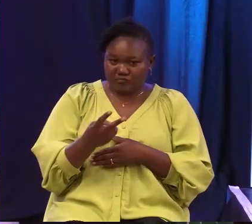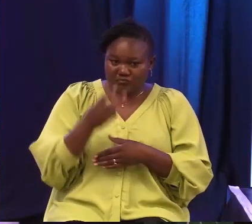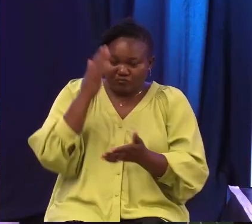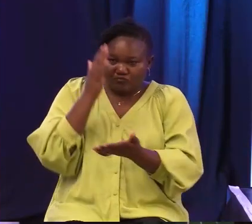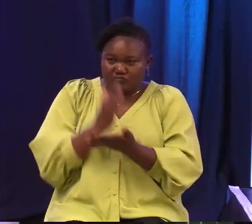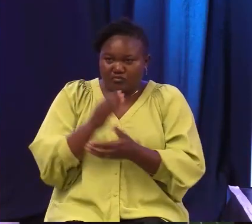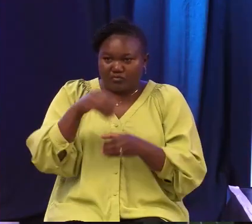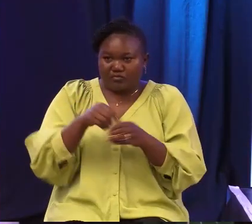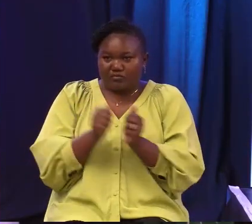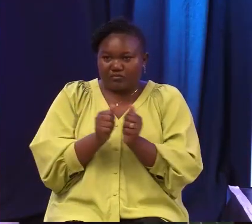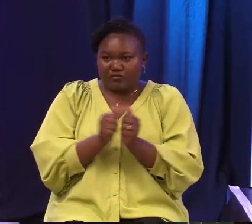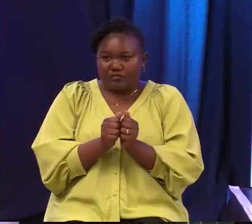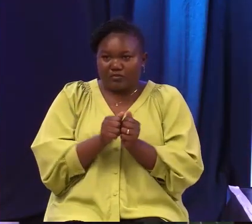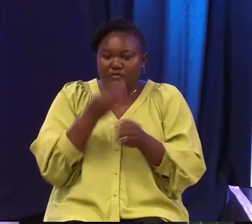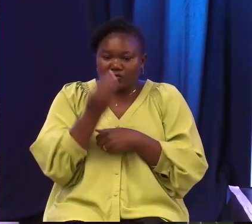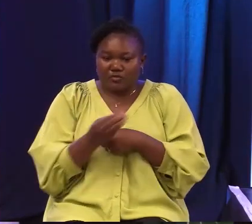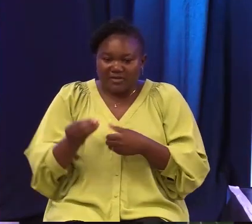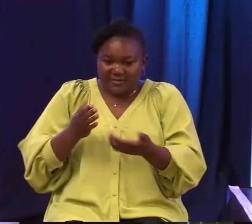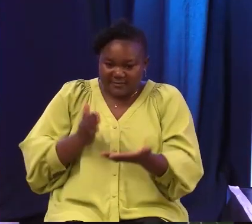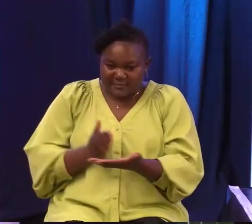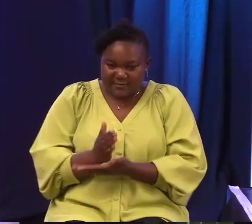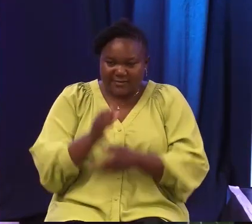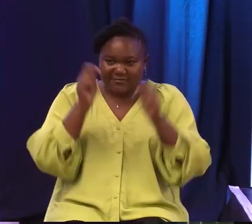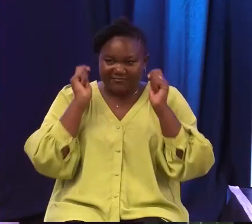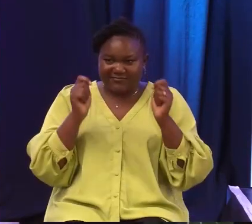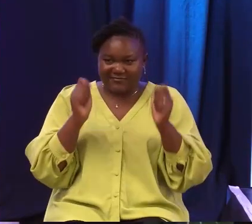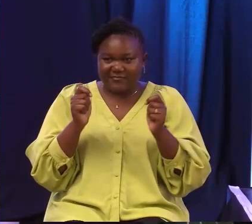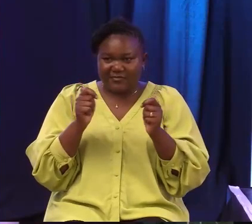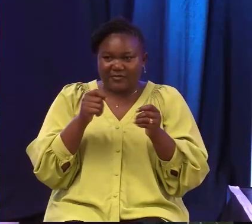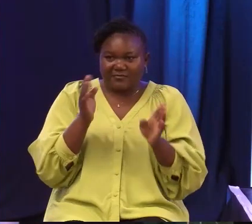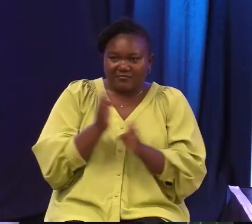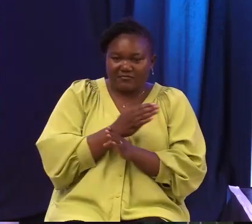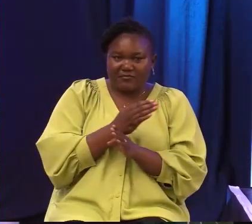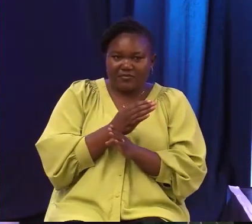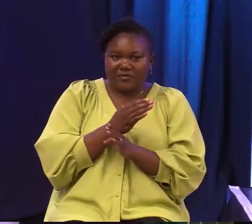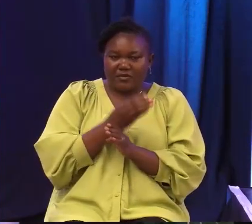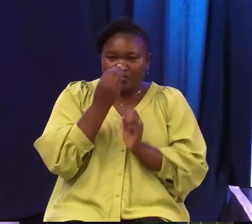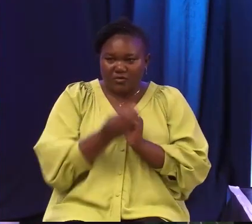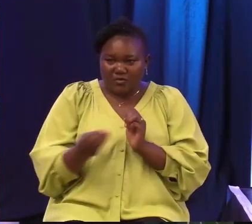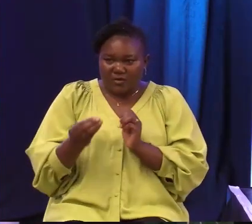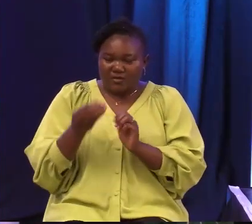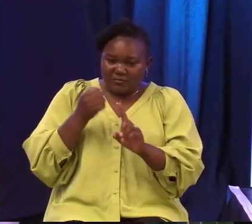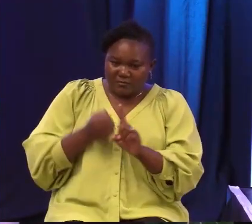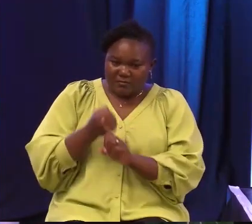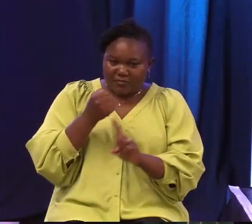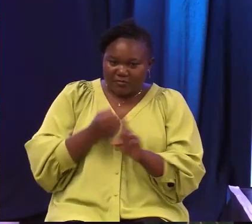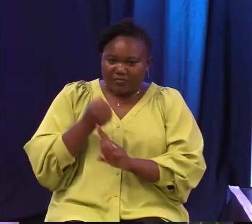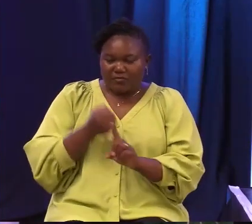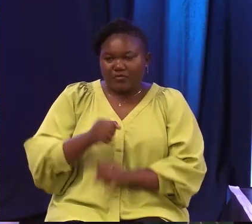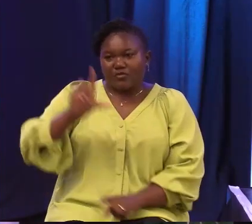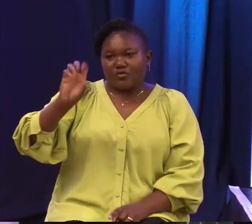initiative called Children's Right Campaign and Unveiling of the Children's Advocate